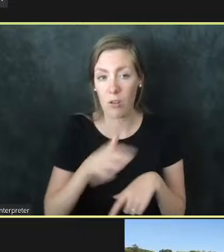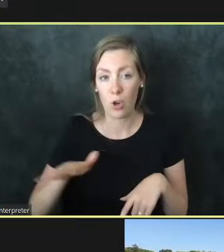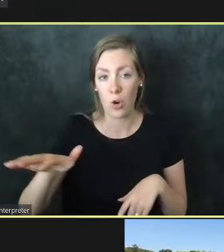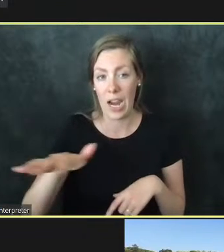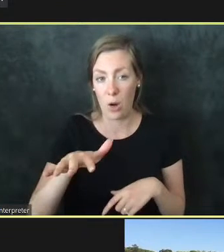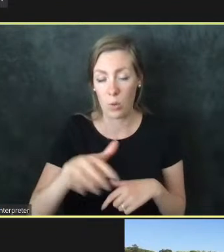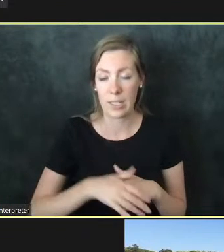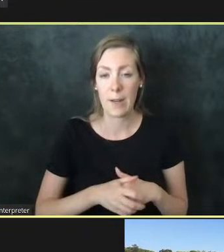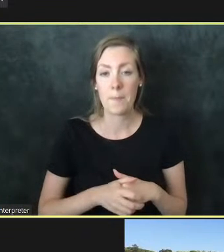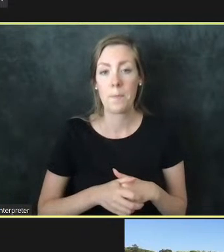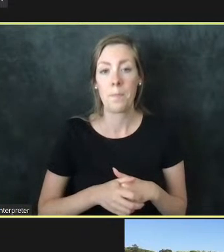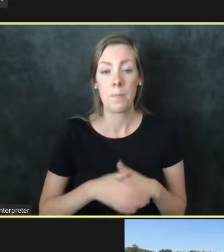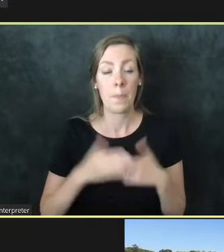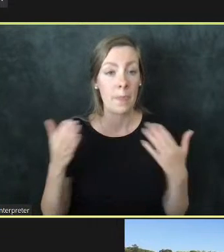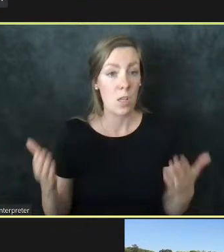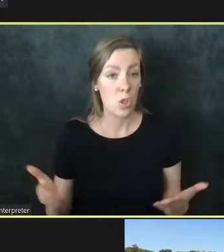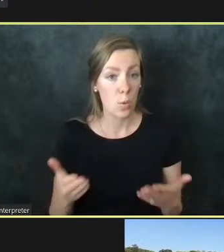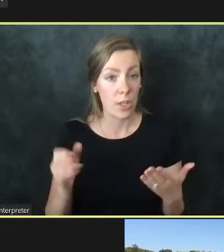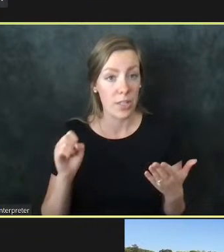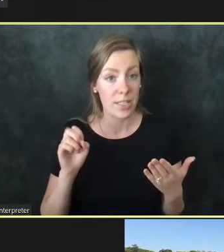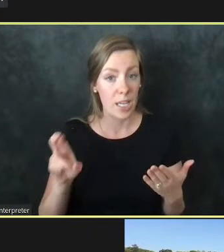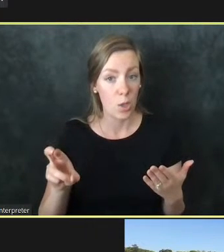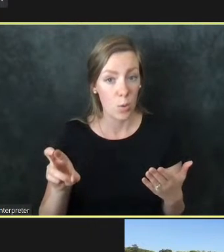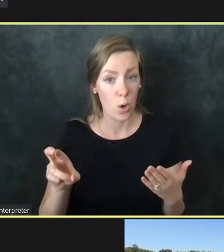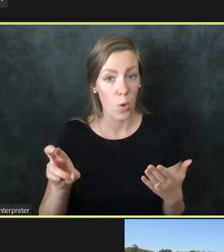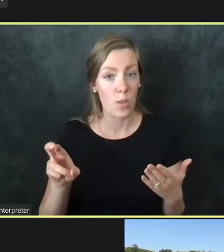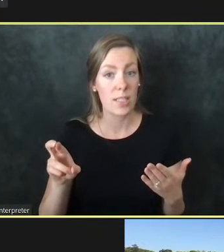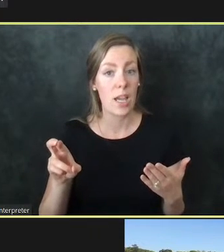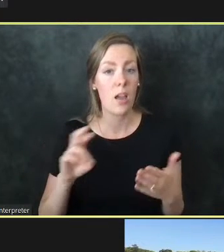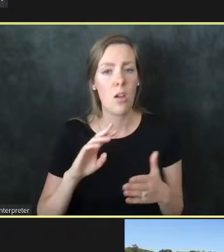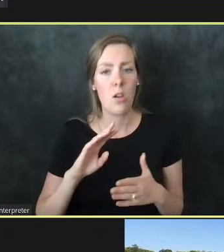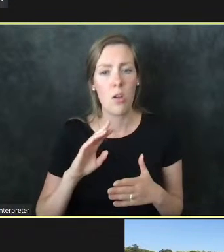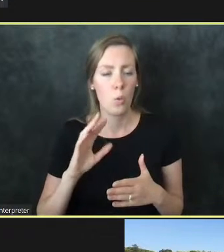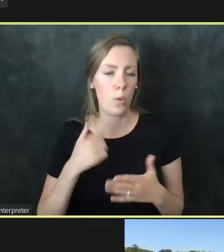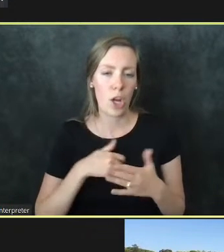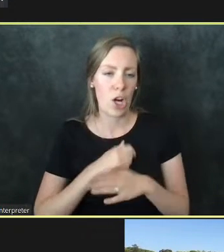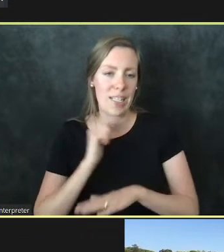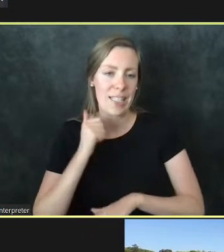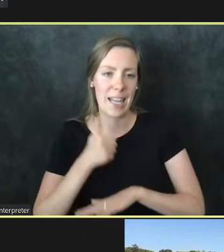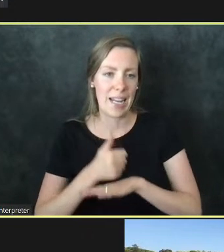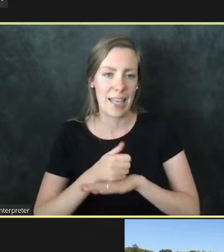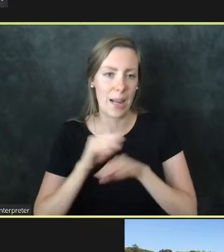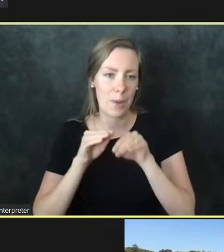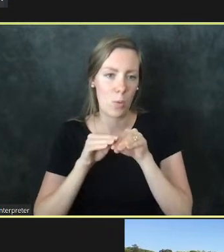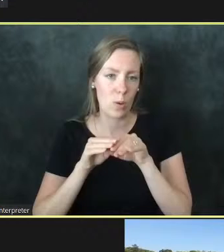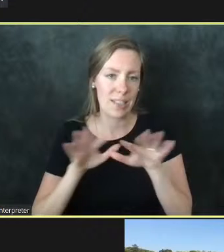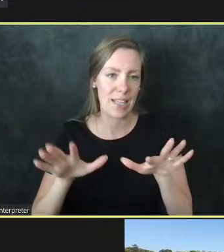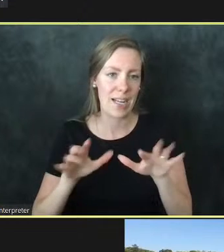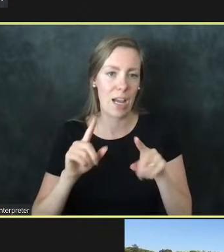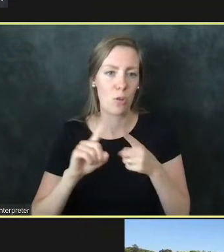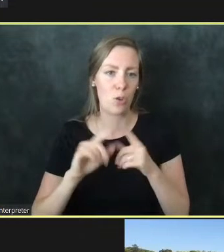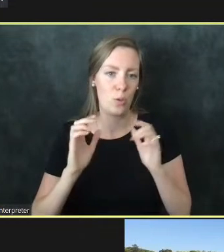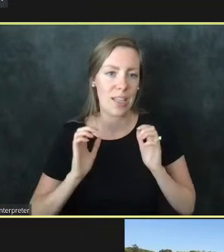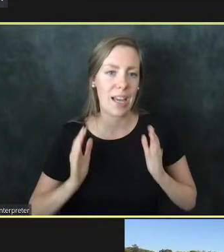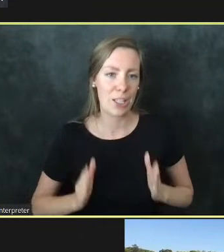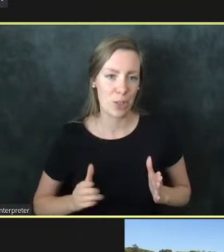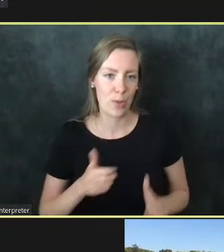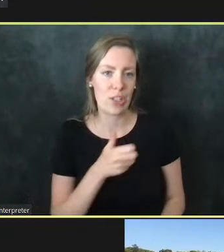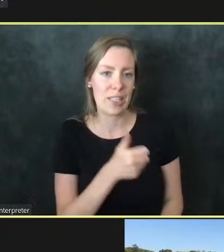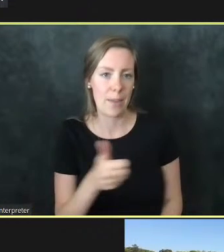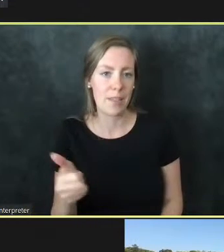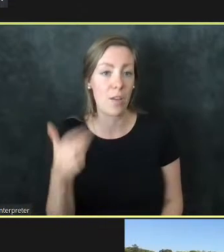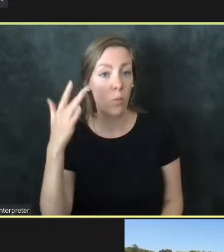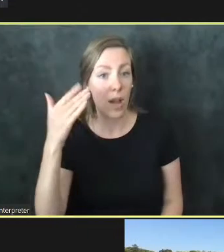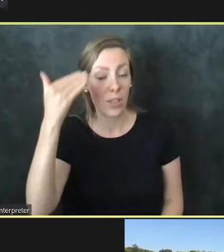son So in Santa términos Rosa, we are putting all of that material together and sending it out to y asegurar este entonces I material know